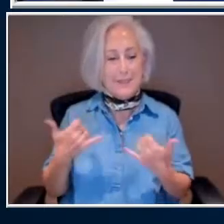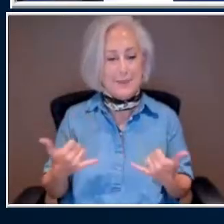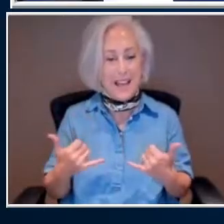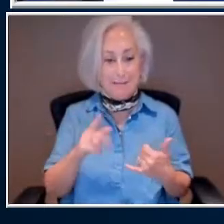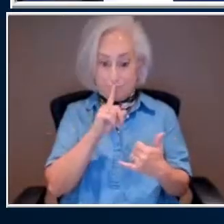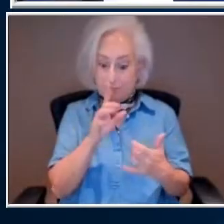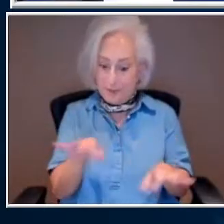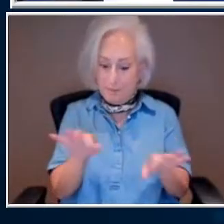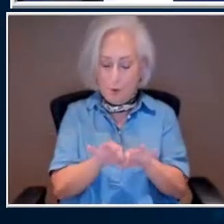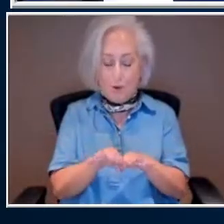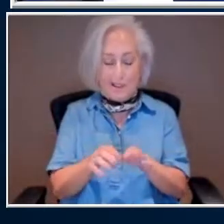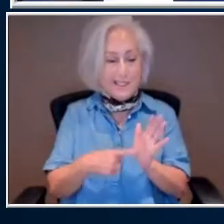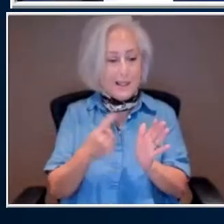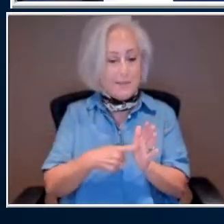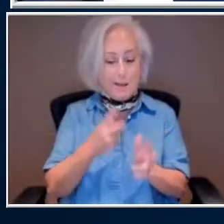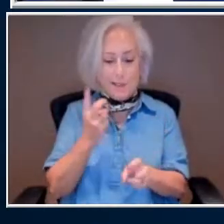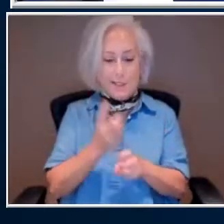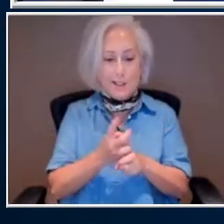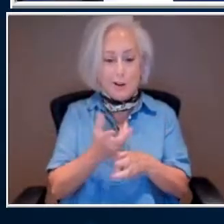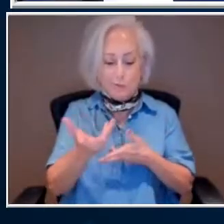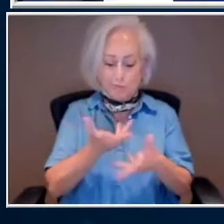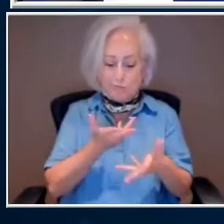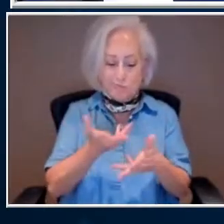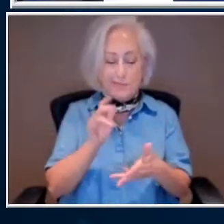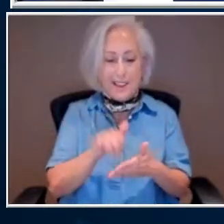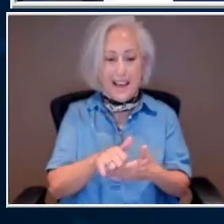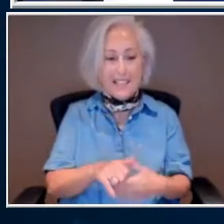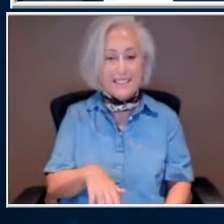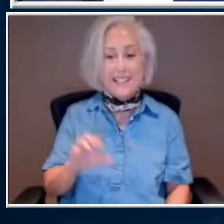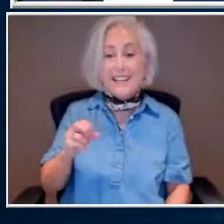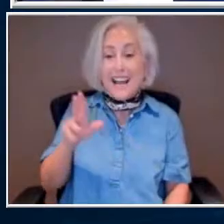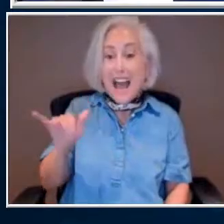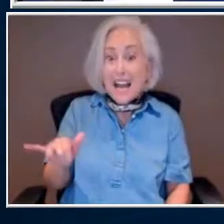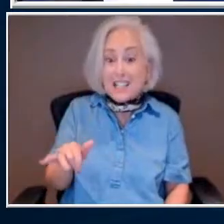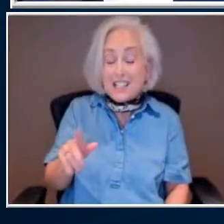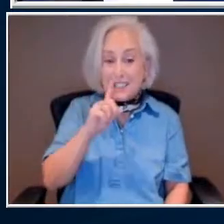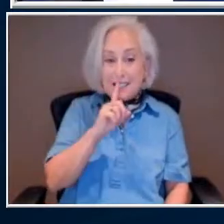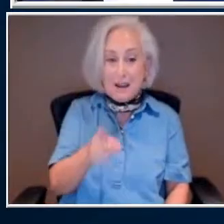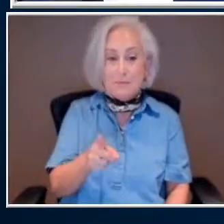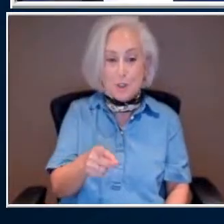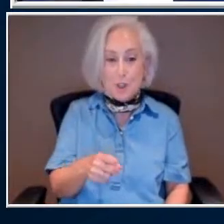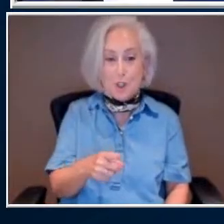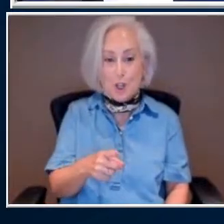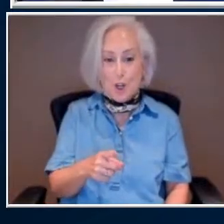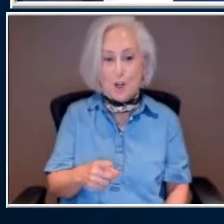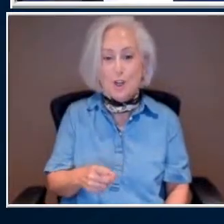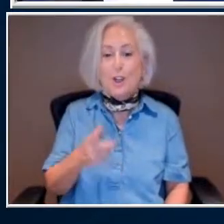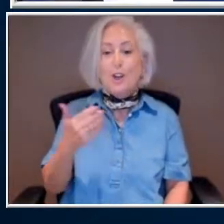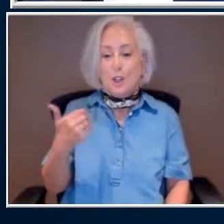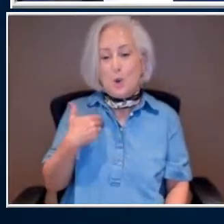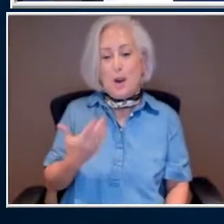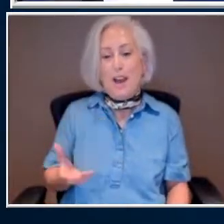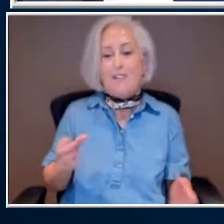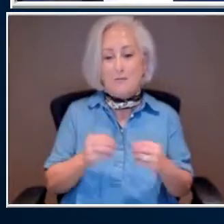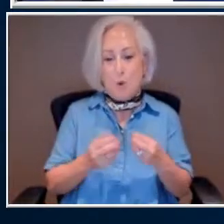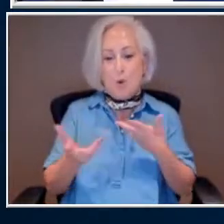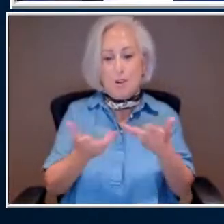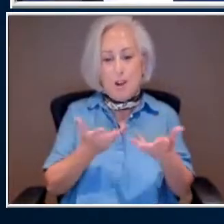have those conversations. Yeah, they're hard. They are hard. Ashley, I bet you have more of these conversations now with your friends than